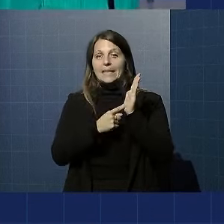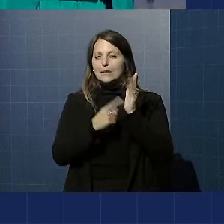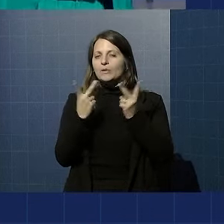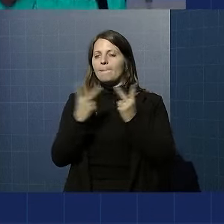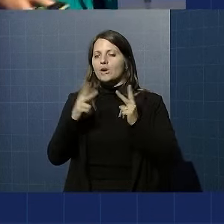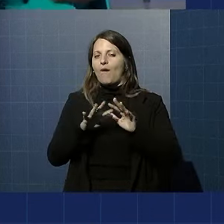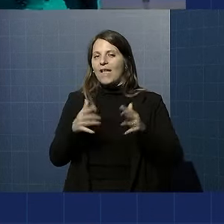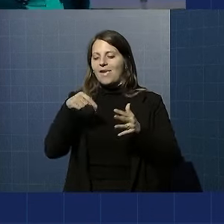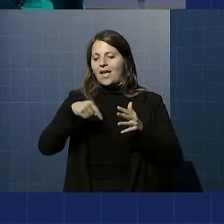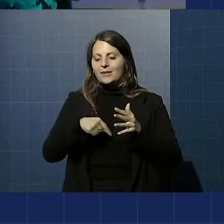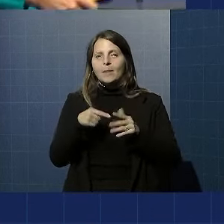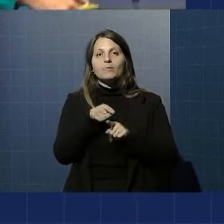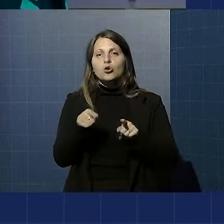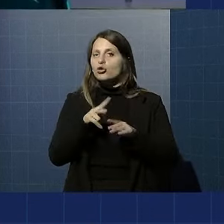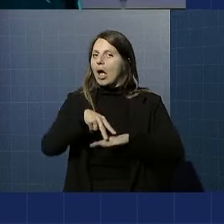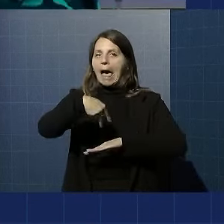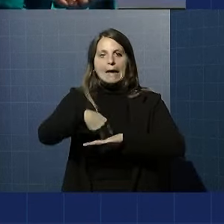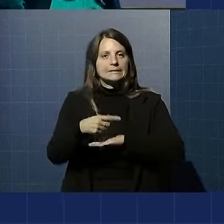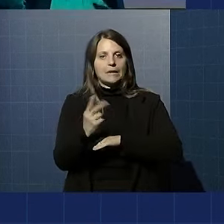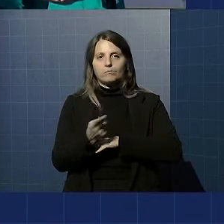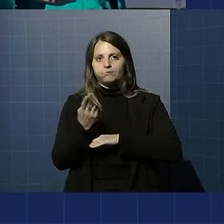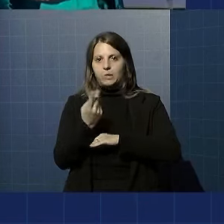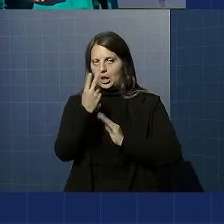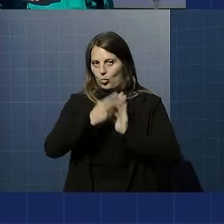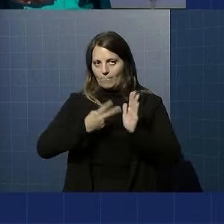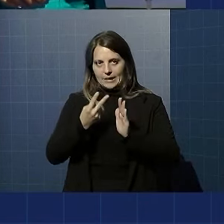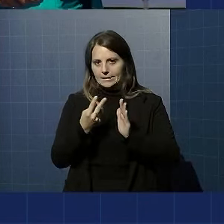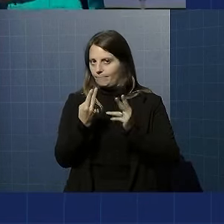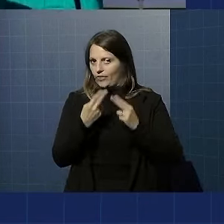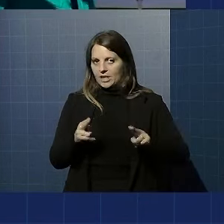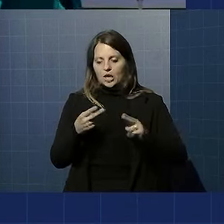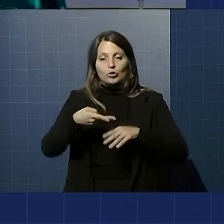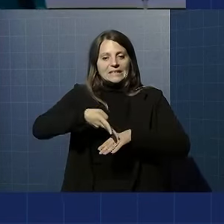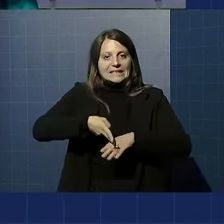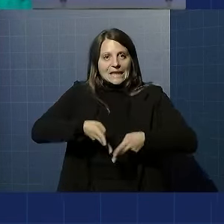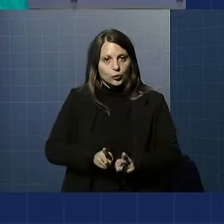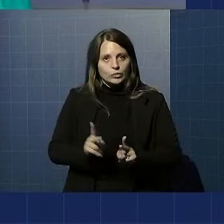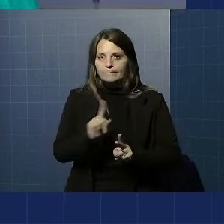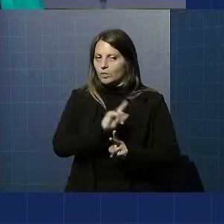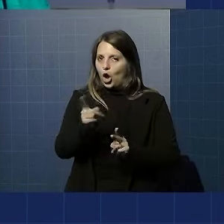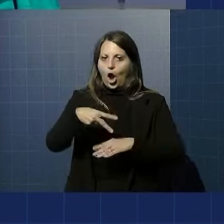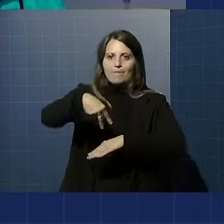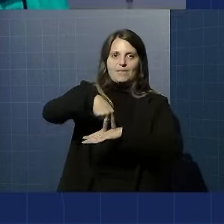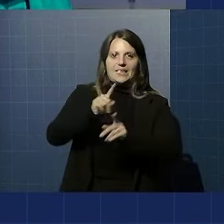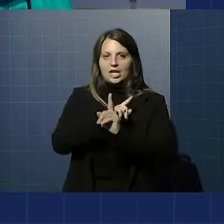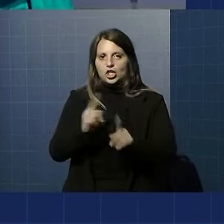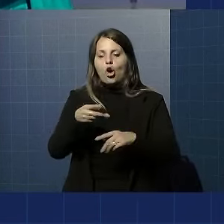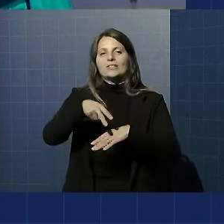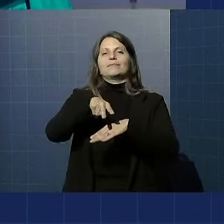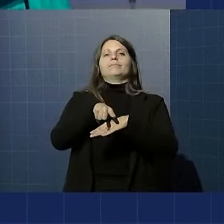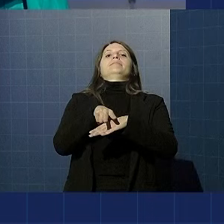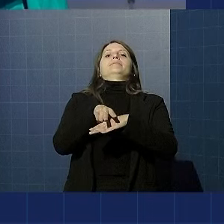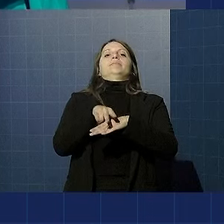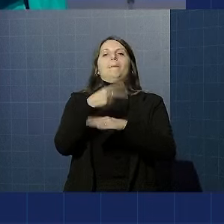cannot come up. And it's even worse, we don't only put them in bed for 2 months, we also tilt their head. So if this is the bed, we do like